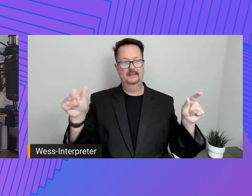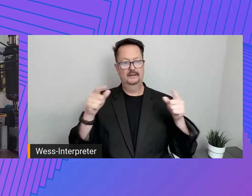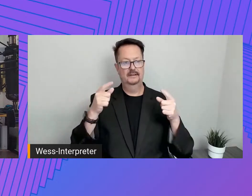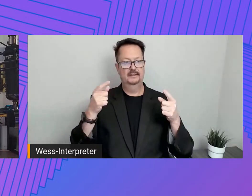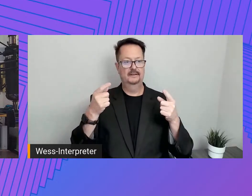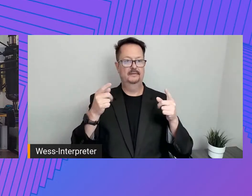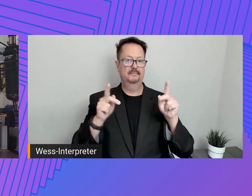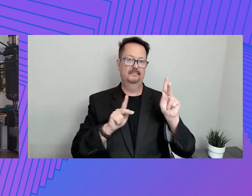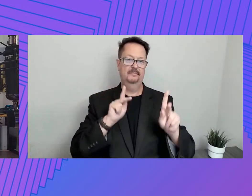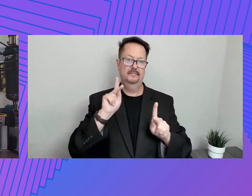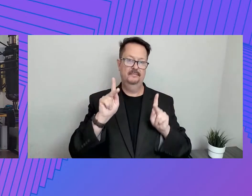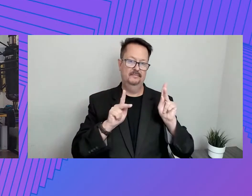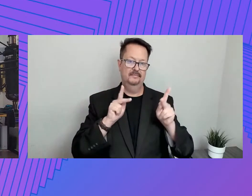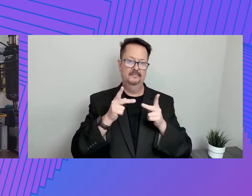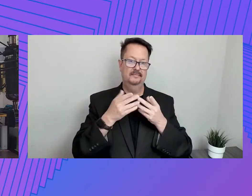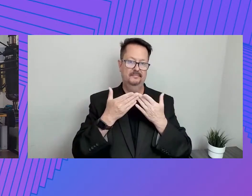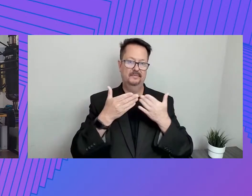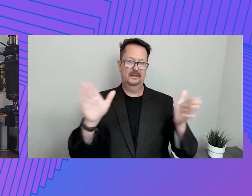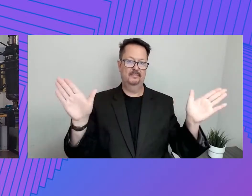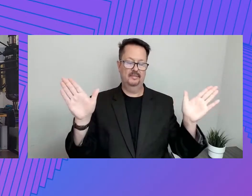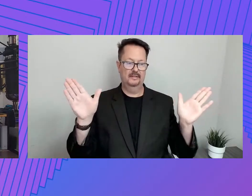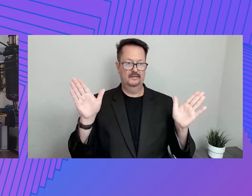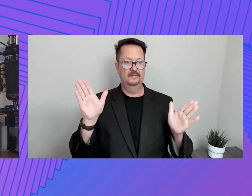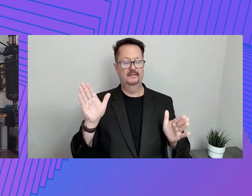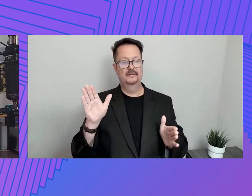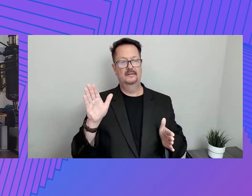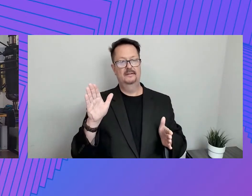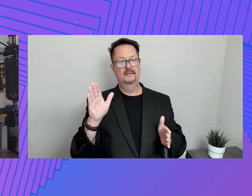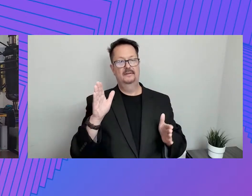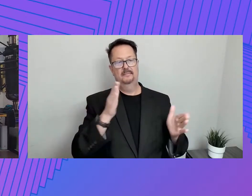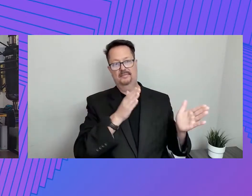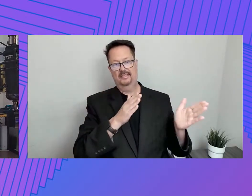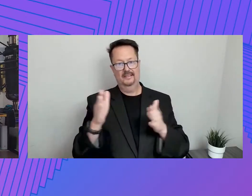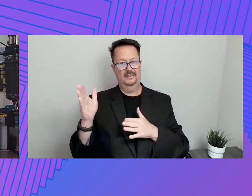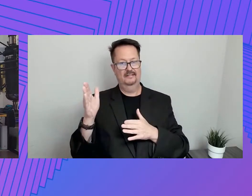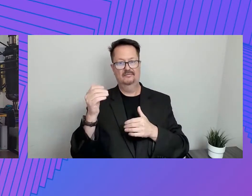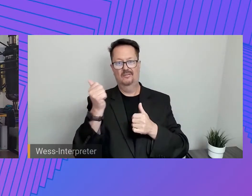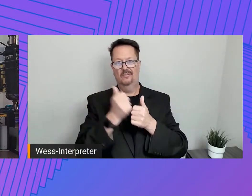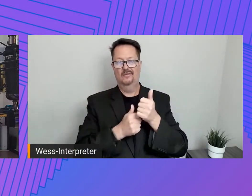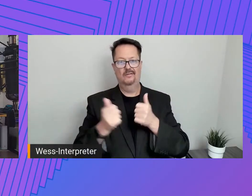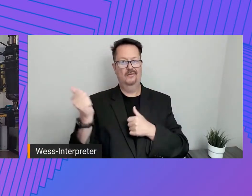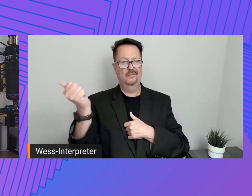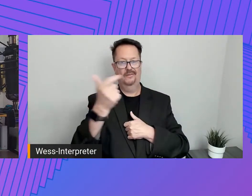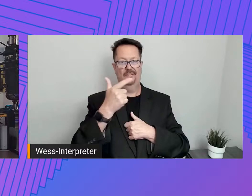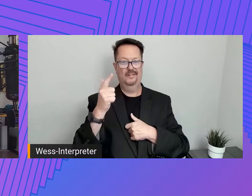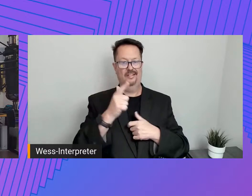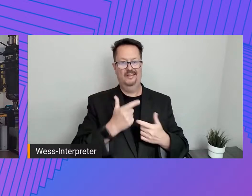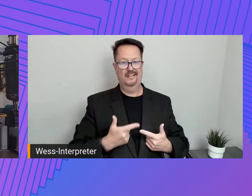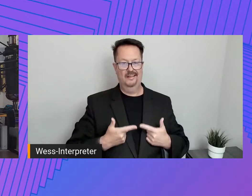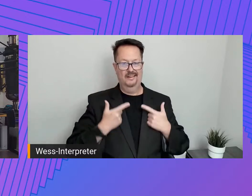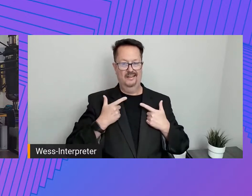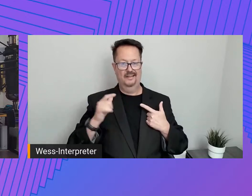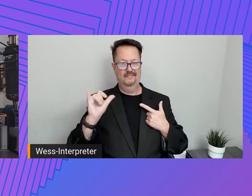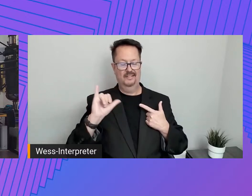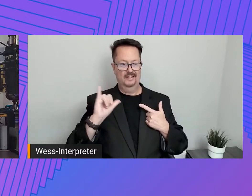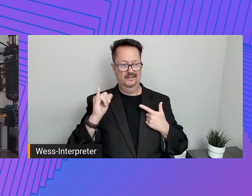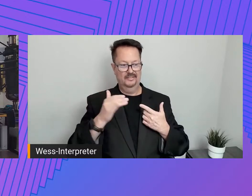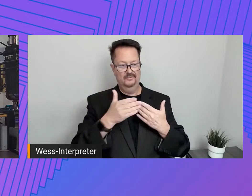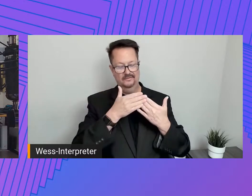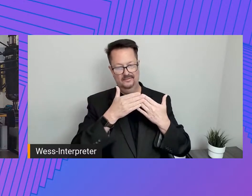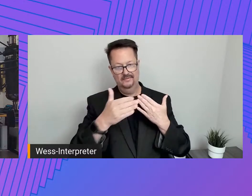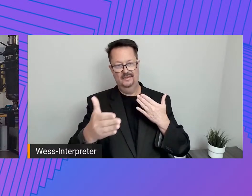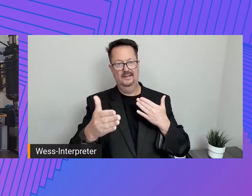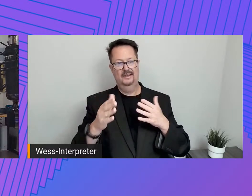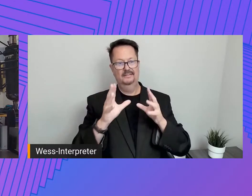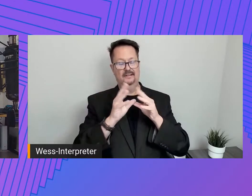original plan was to have Luke on live for you, like the rest of the sessions, because personally, I love the energy